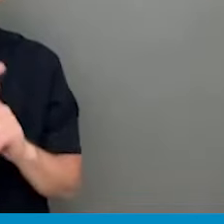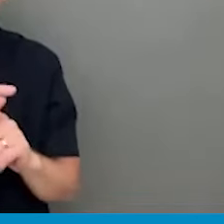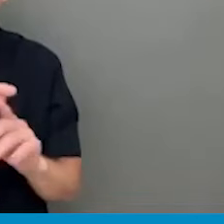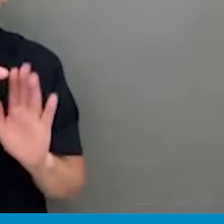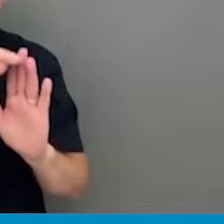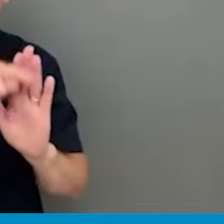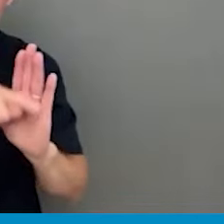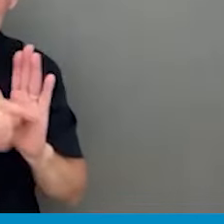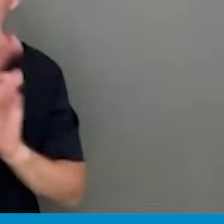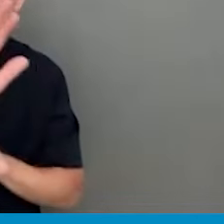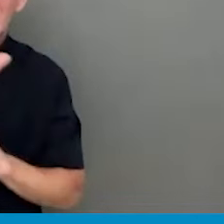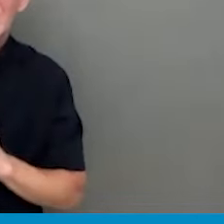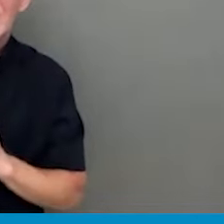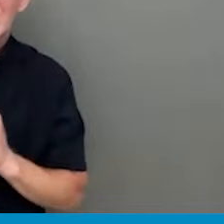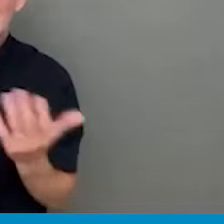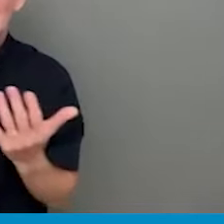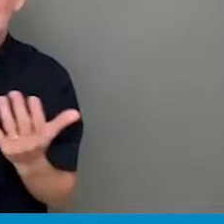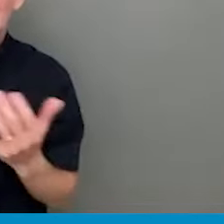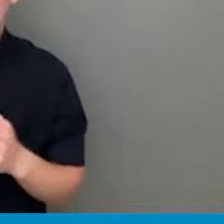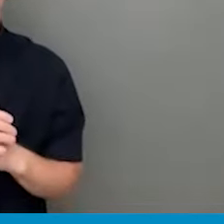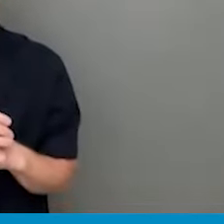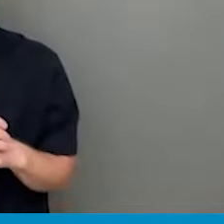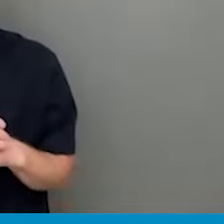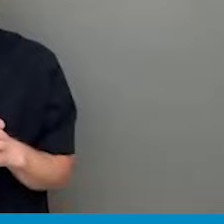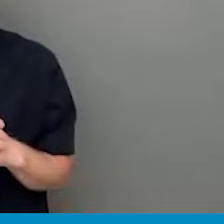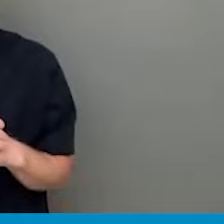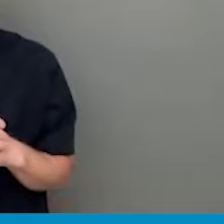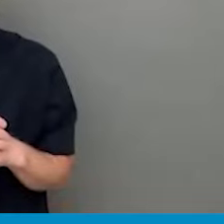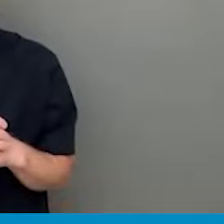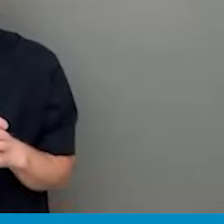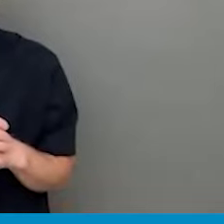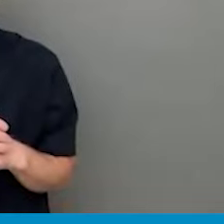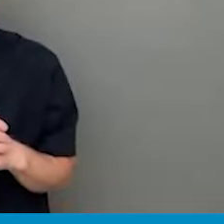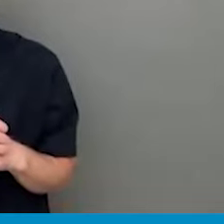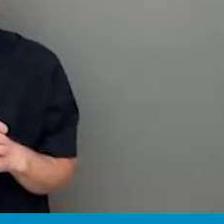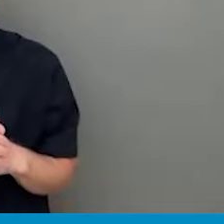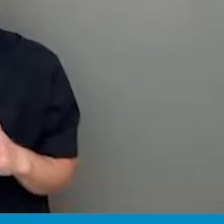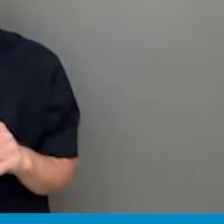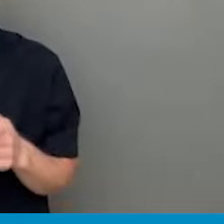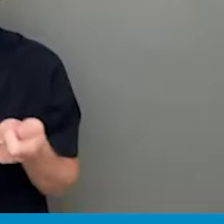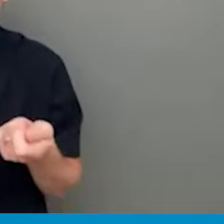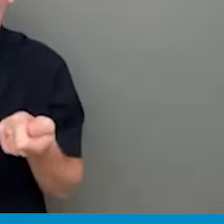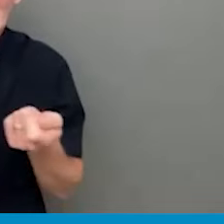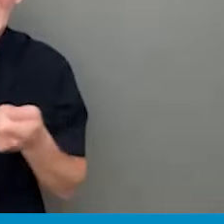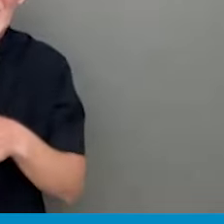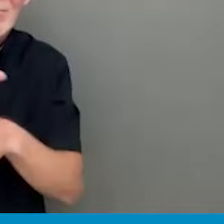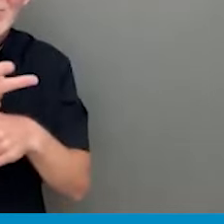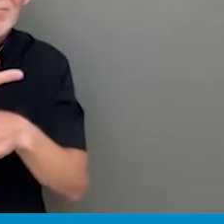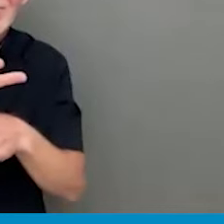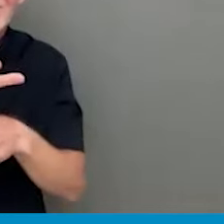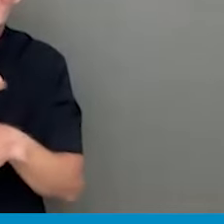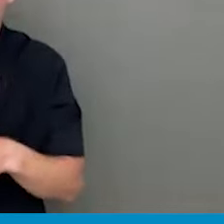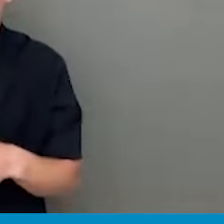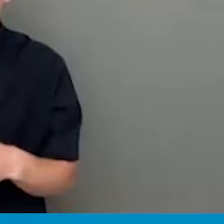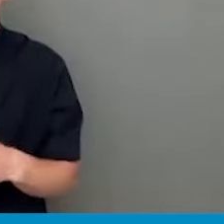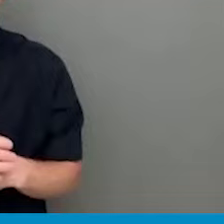to make its work inclusive and accessible. So it's very unlikely that there will be expenditure. So I would say it's hard to pinpoint the